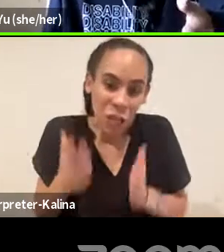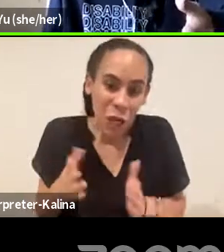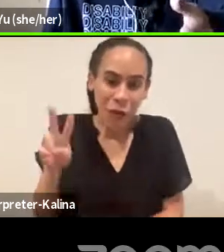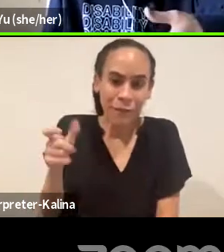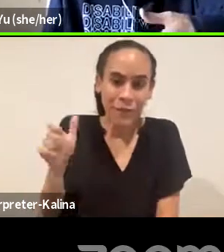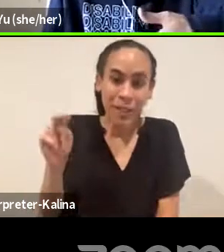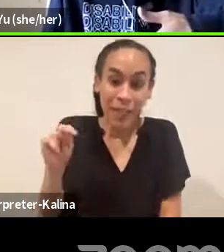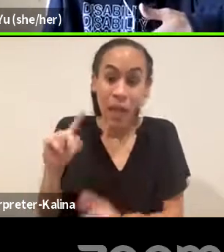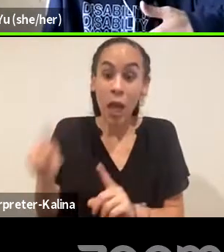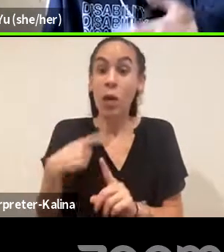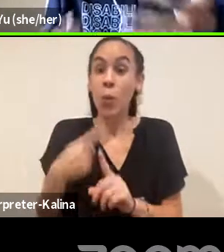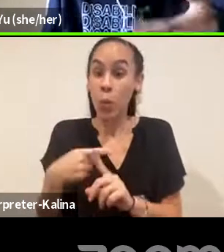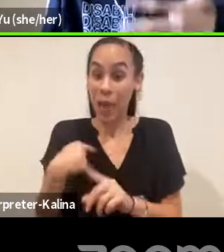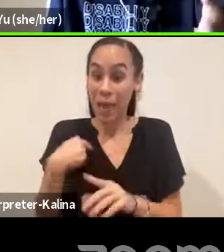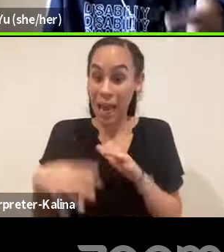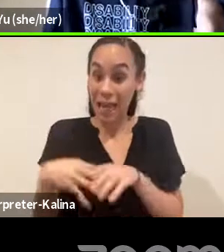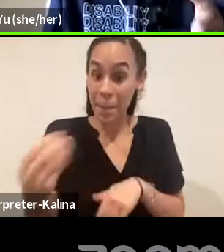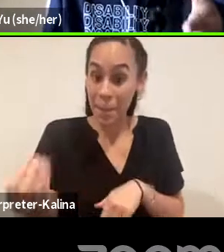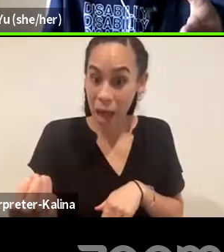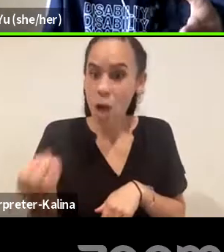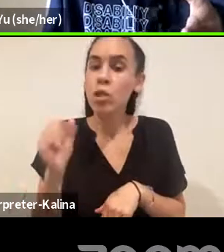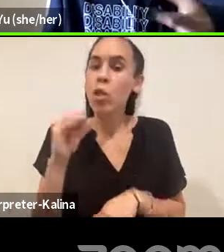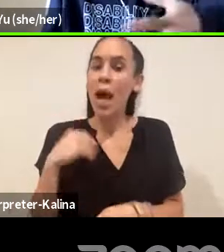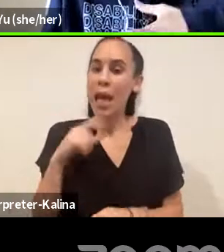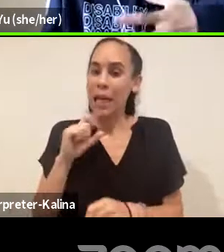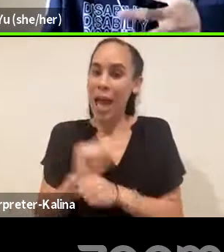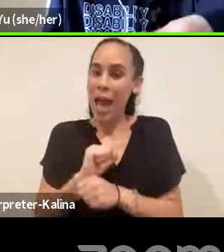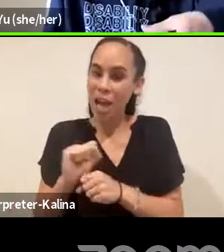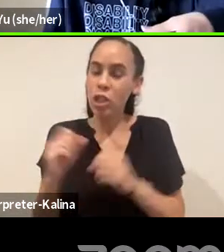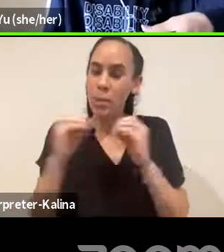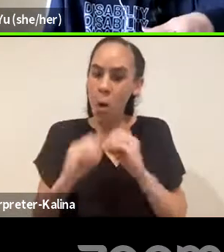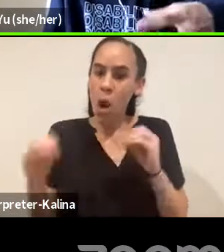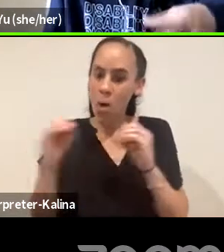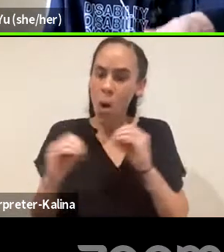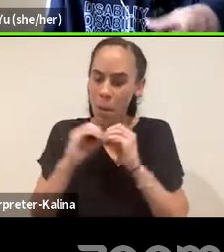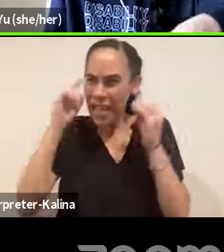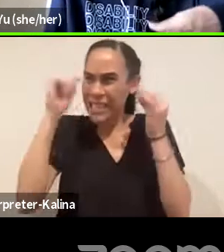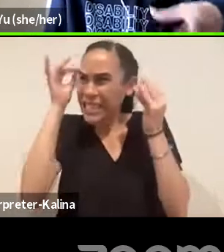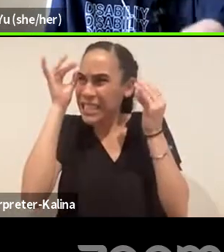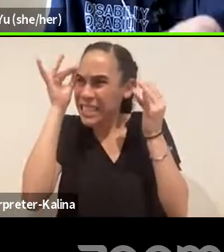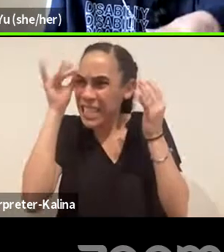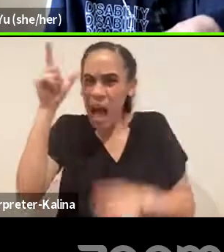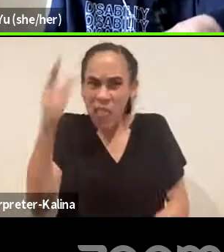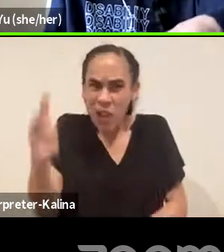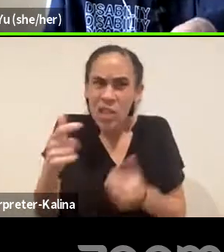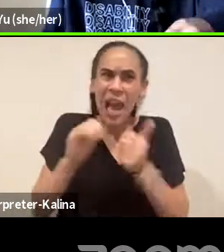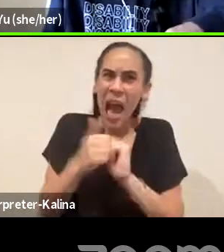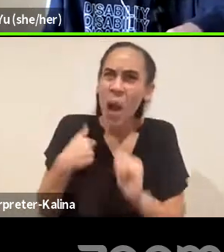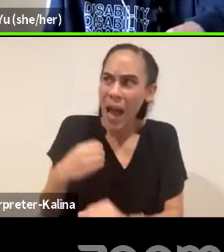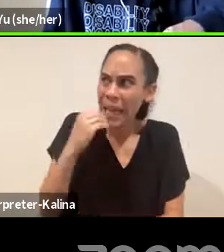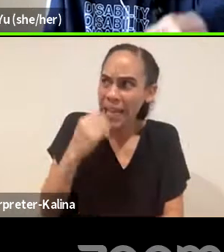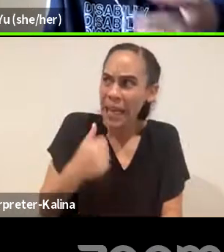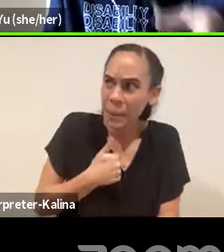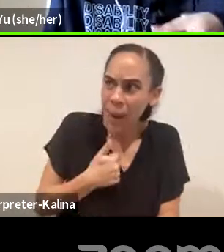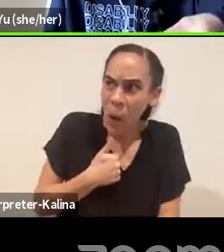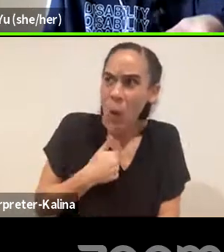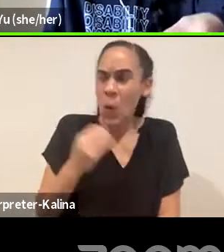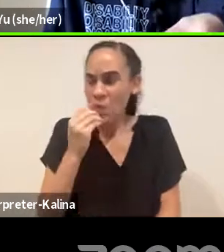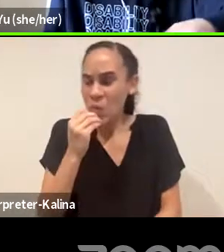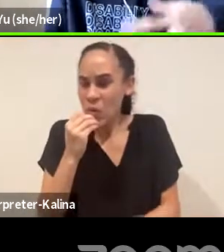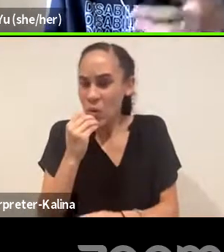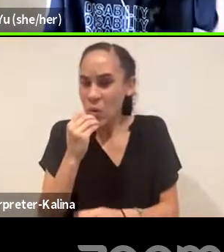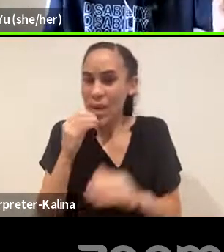came out. And so I would actually spend more time thinking about the logistics of how to eat my food rather than